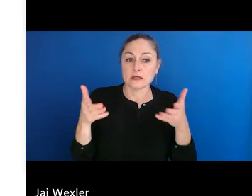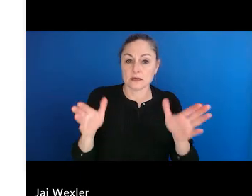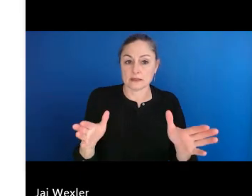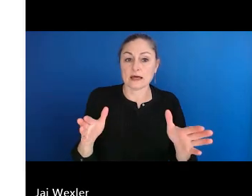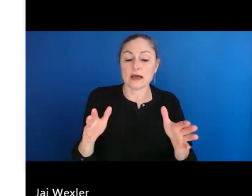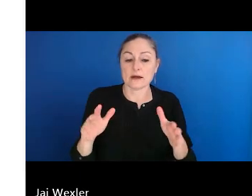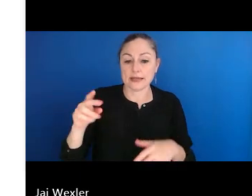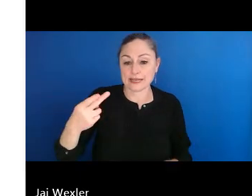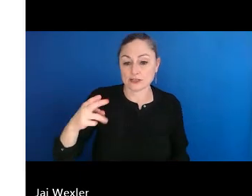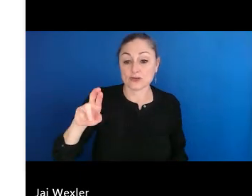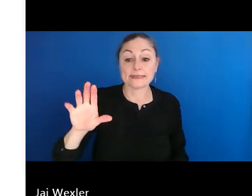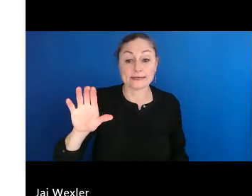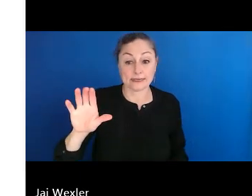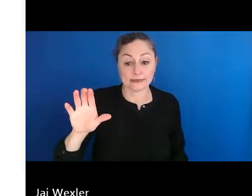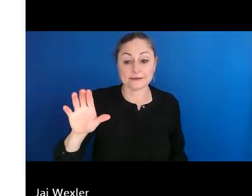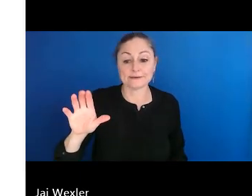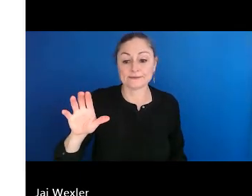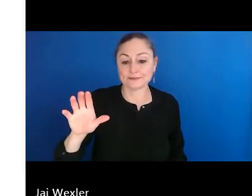PHRC